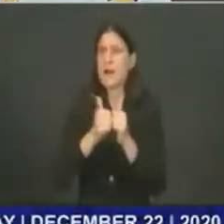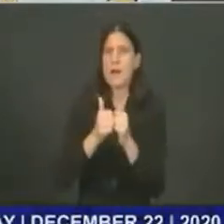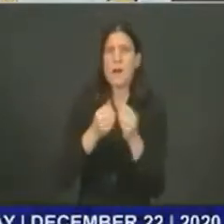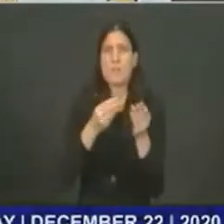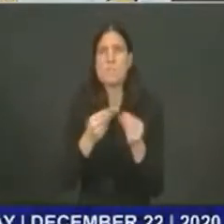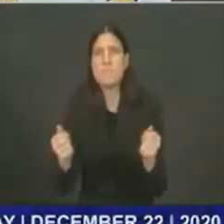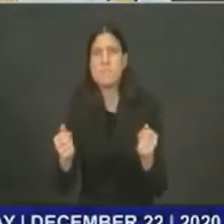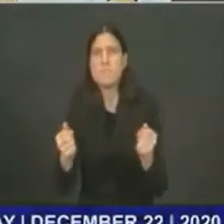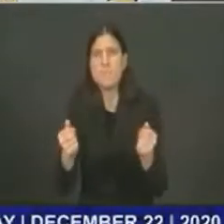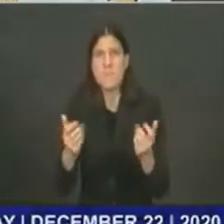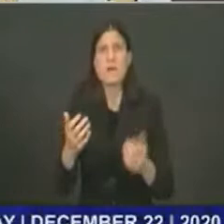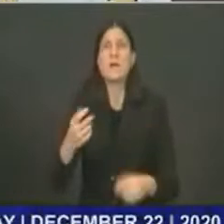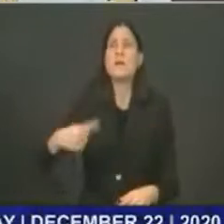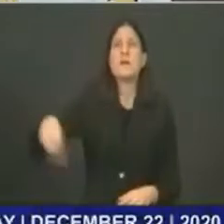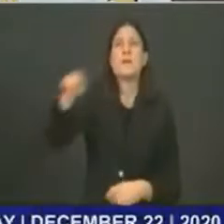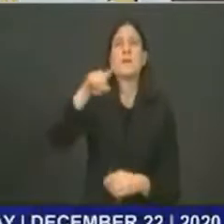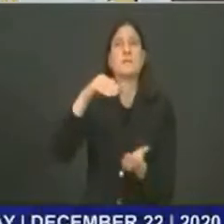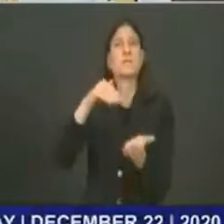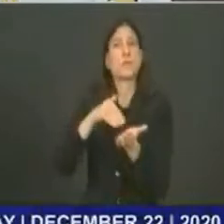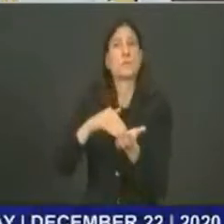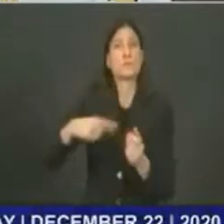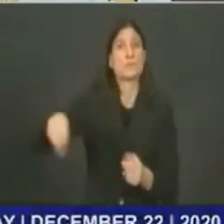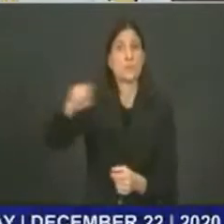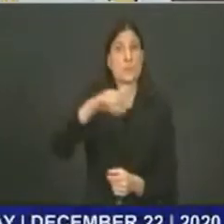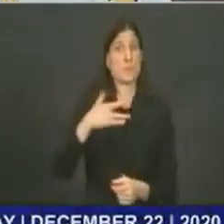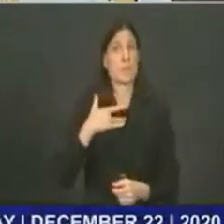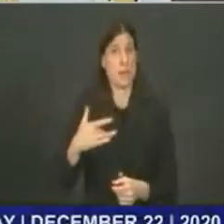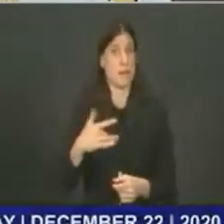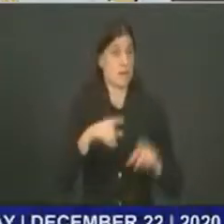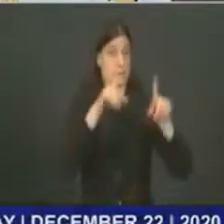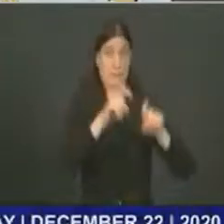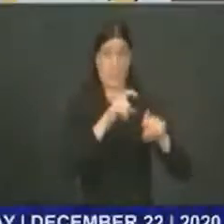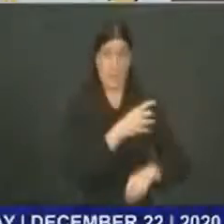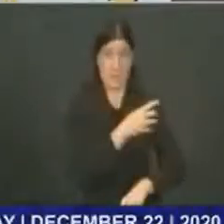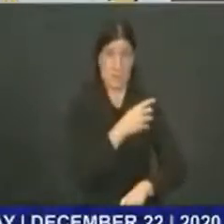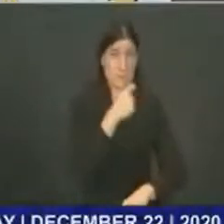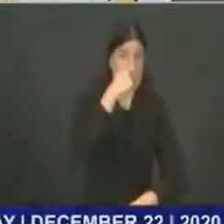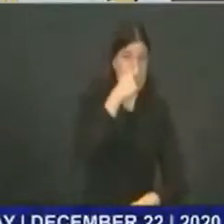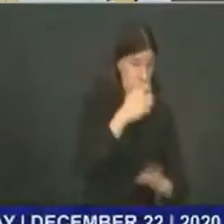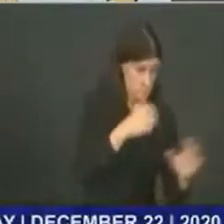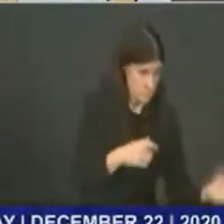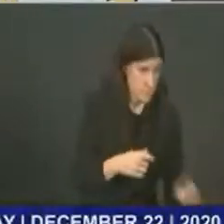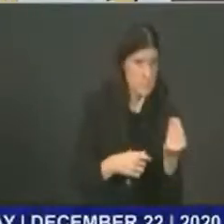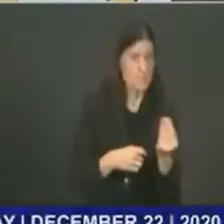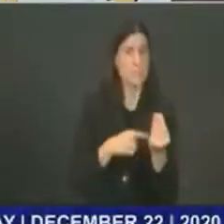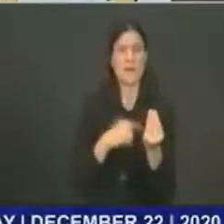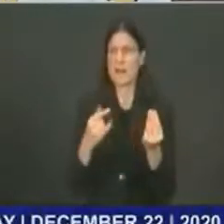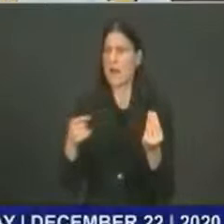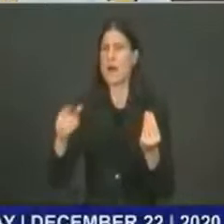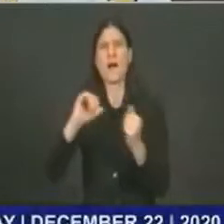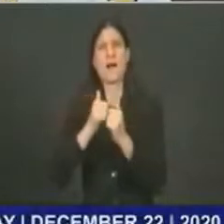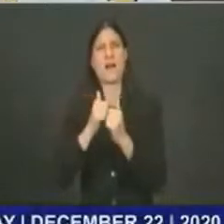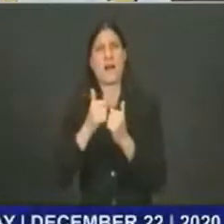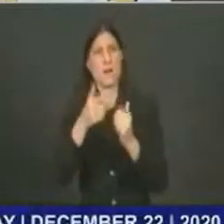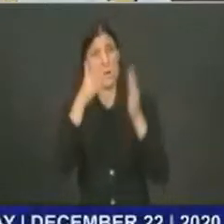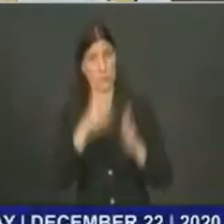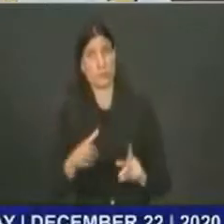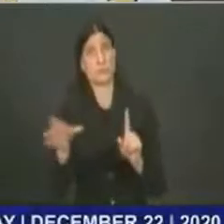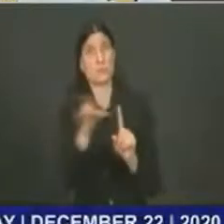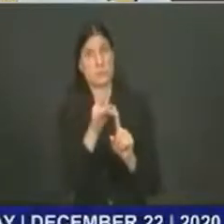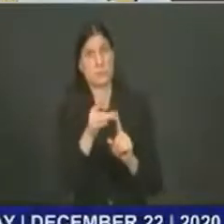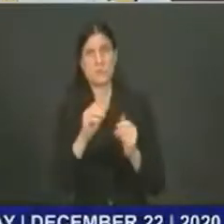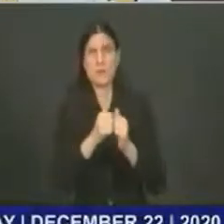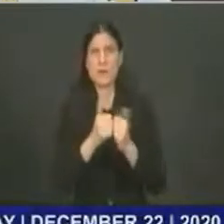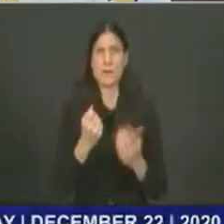something with it. What information are we going to take from that so that we can handle things differently? And we want to make sure